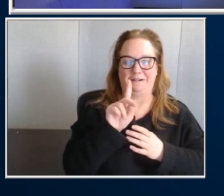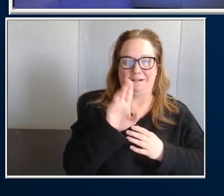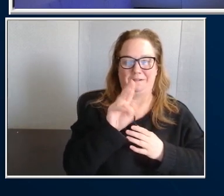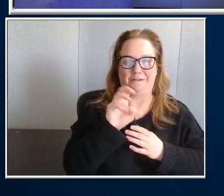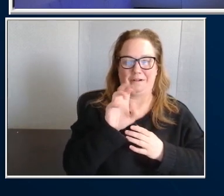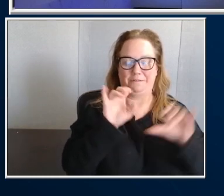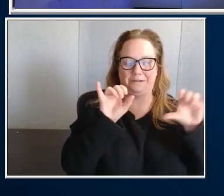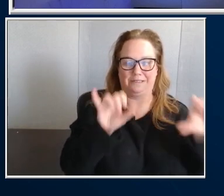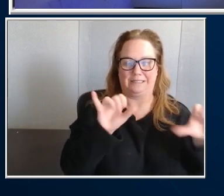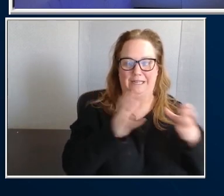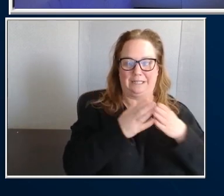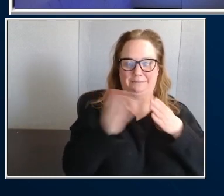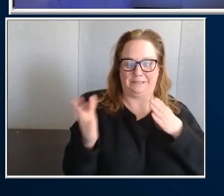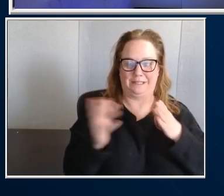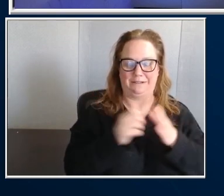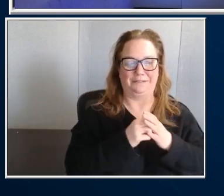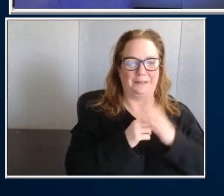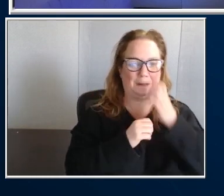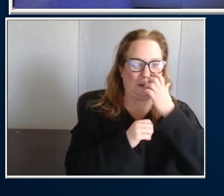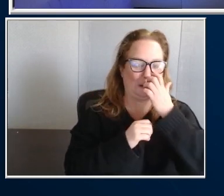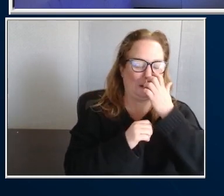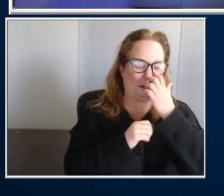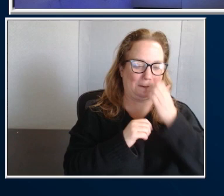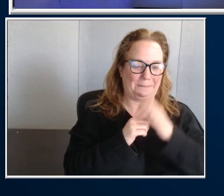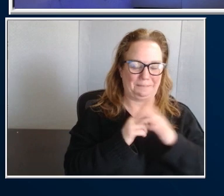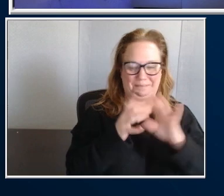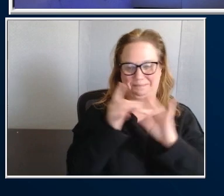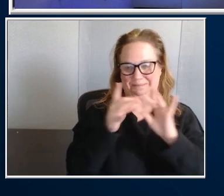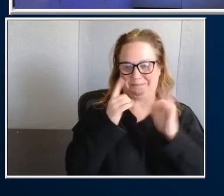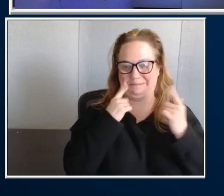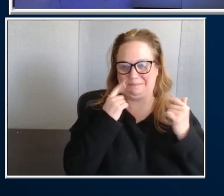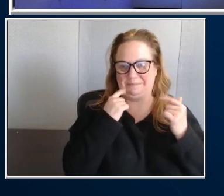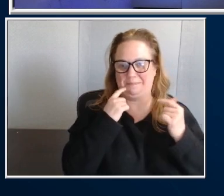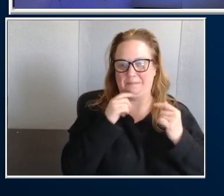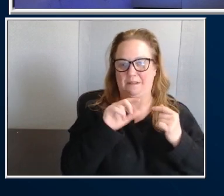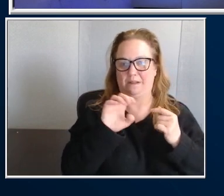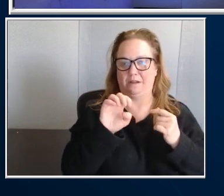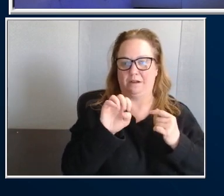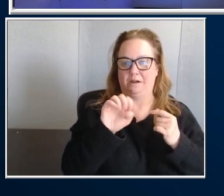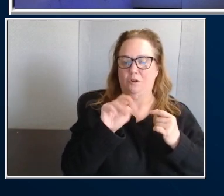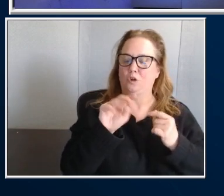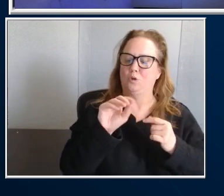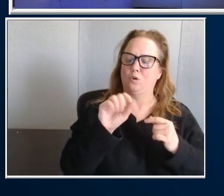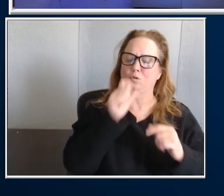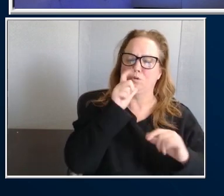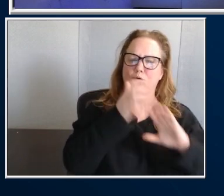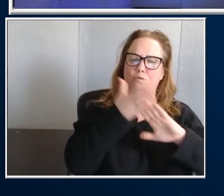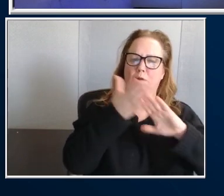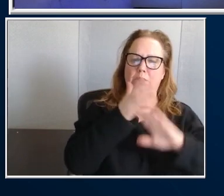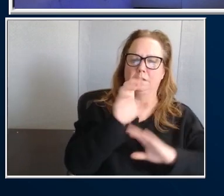stuff. Okay, so who runs UNOS? Joellen wants to know.